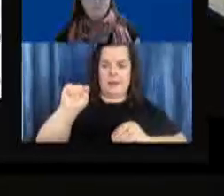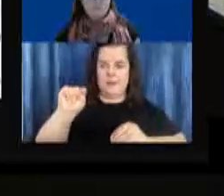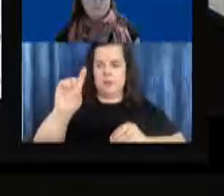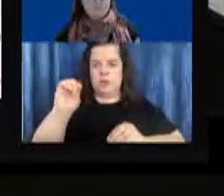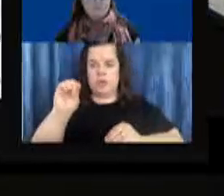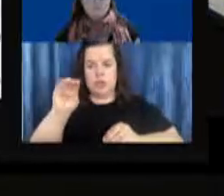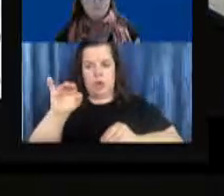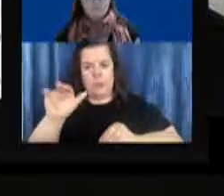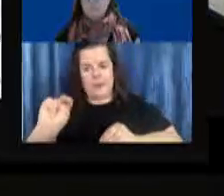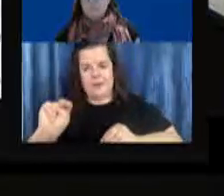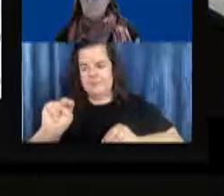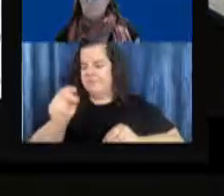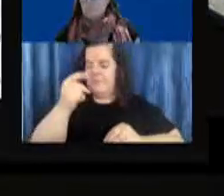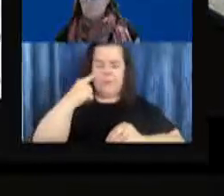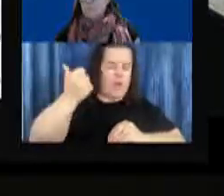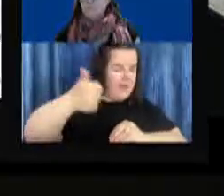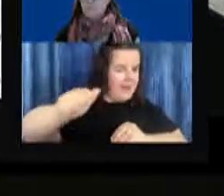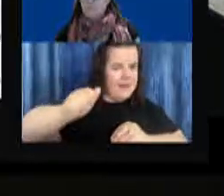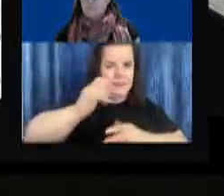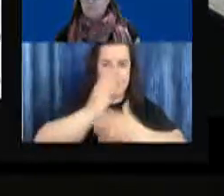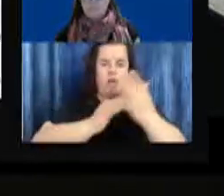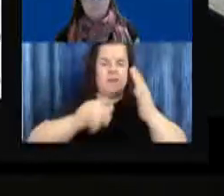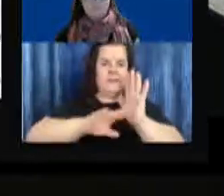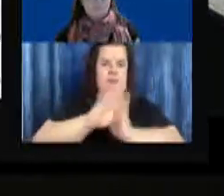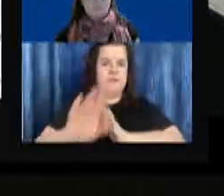exercised in any portion of this development.